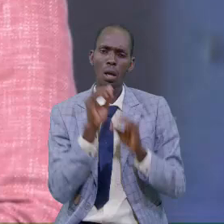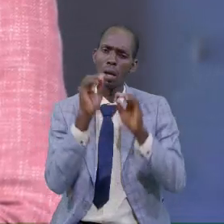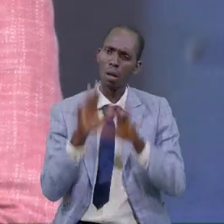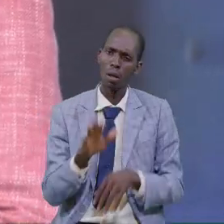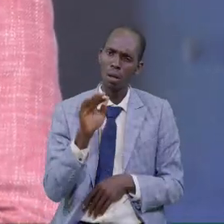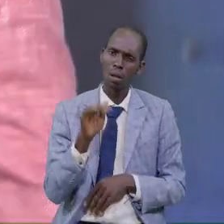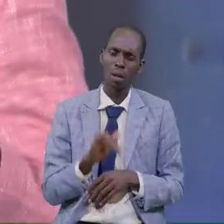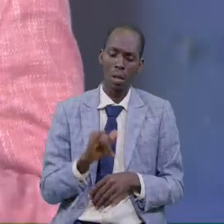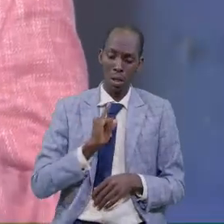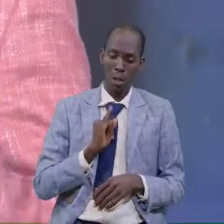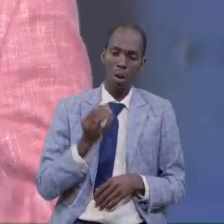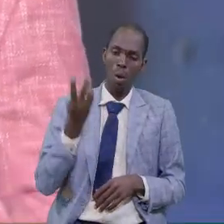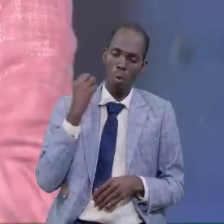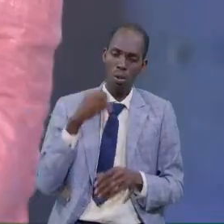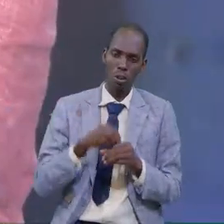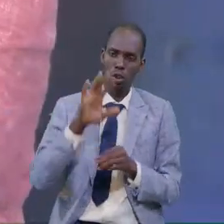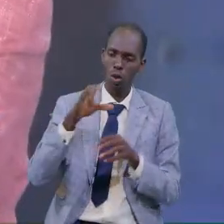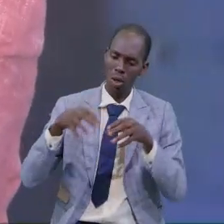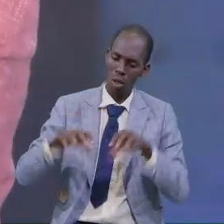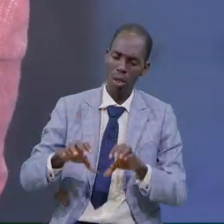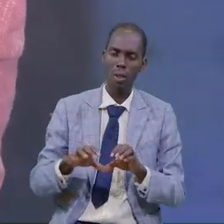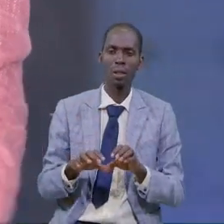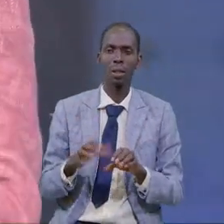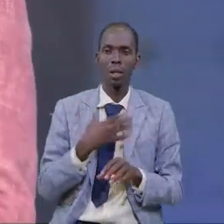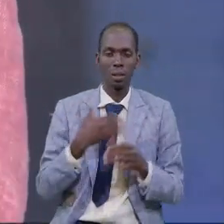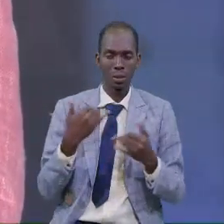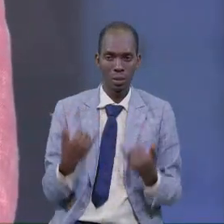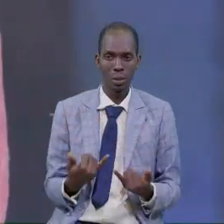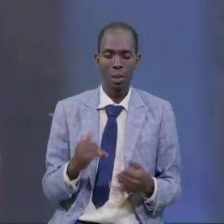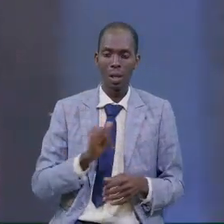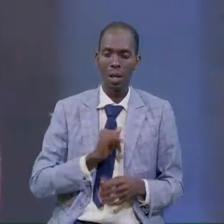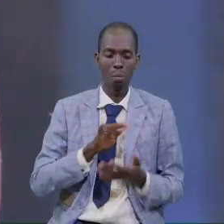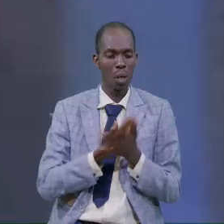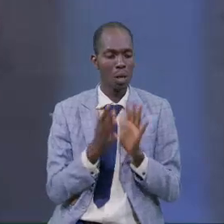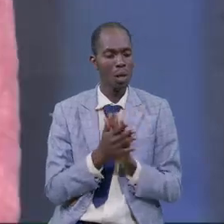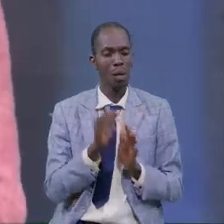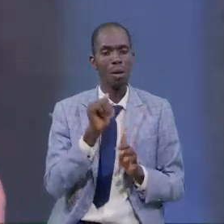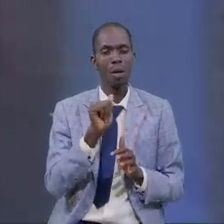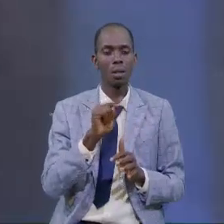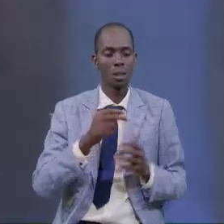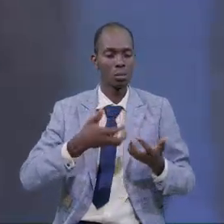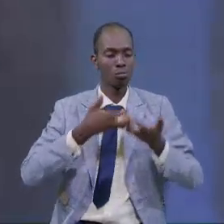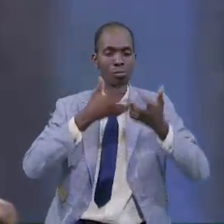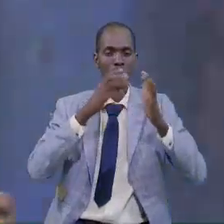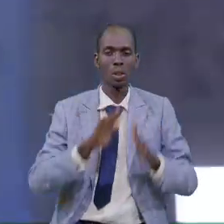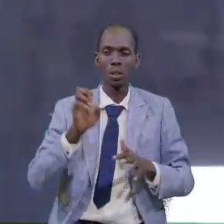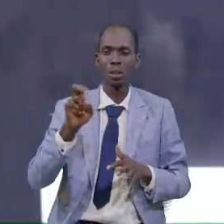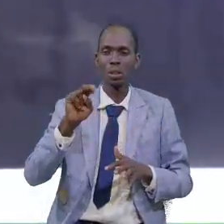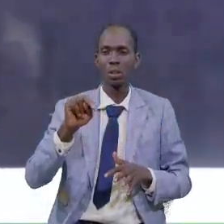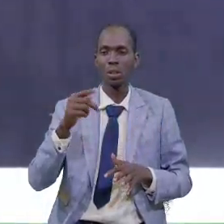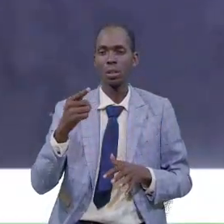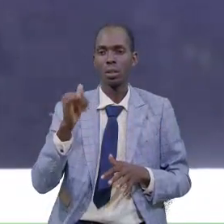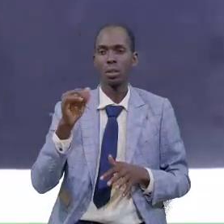class, and now I'm an engineer." Oh, I say, "Praise the Lord." Another one meets me and he